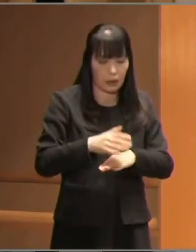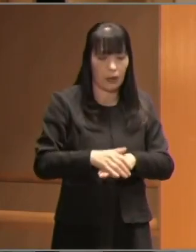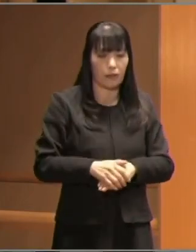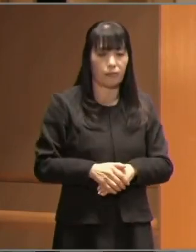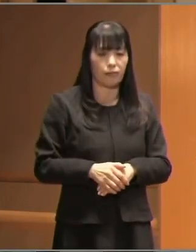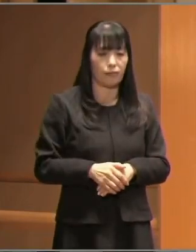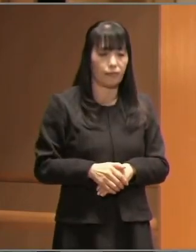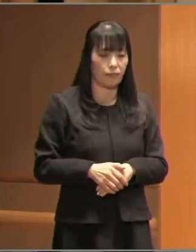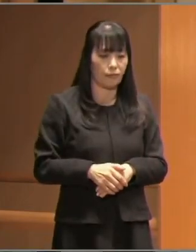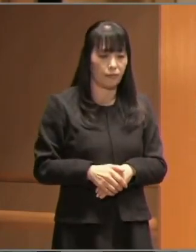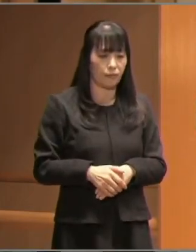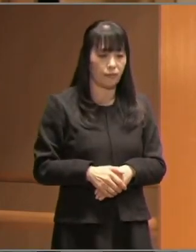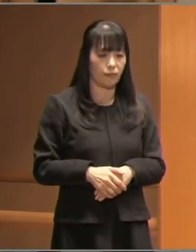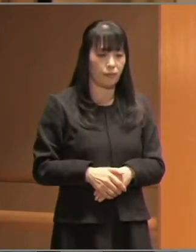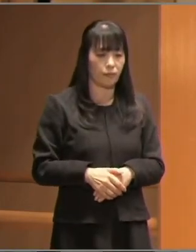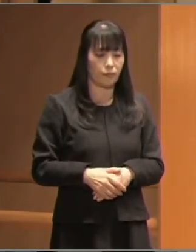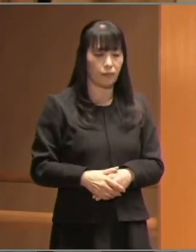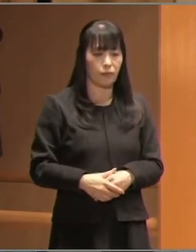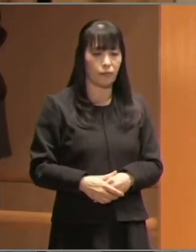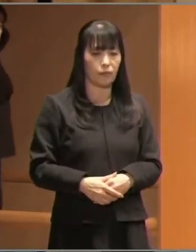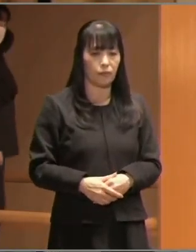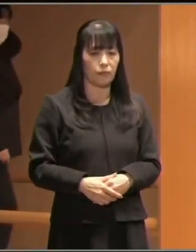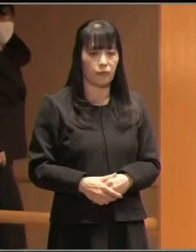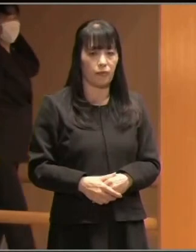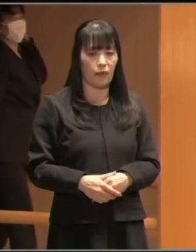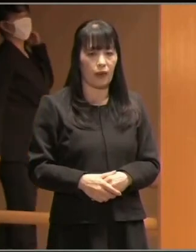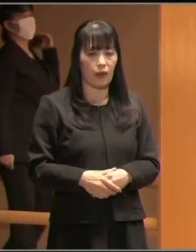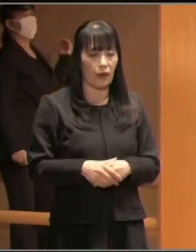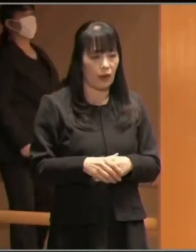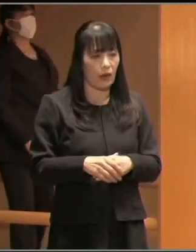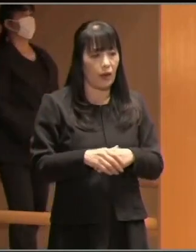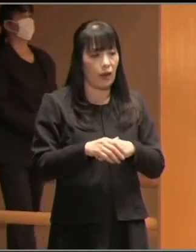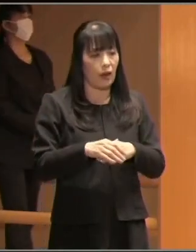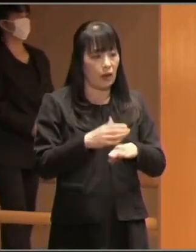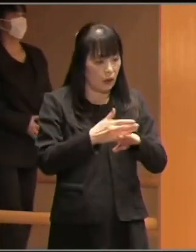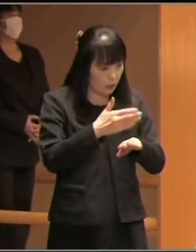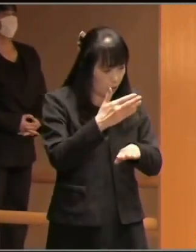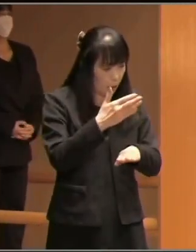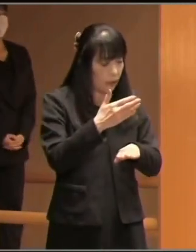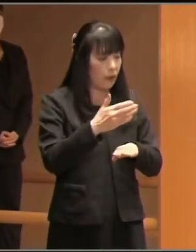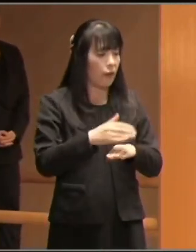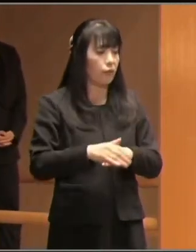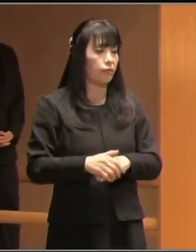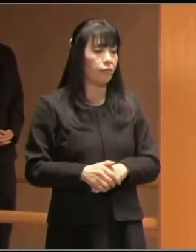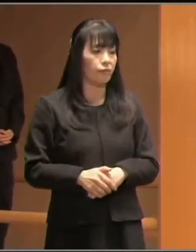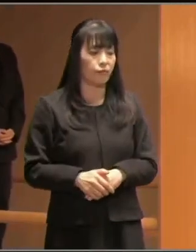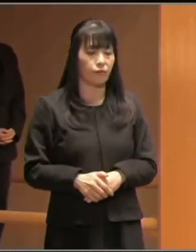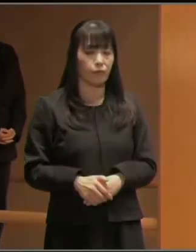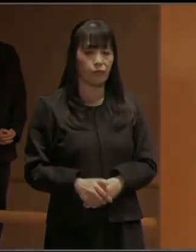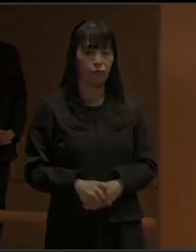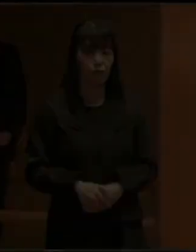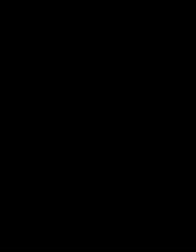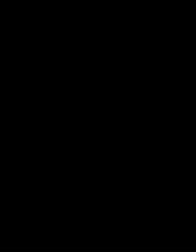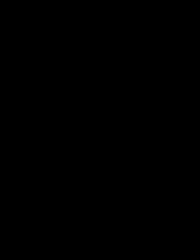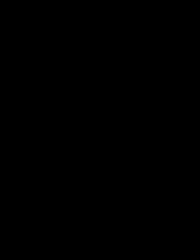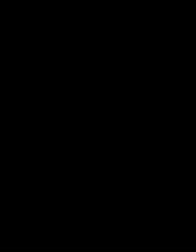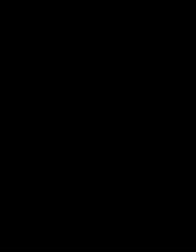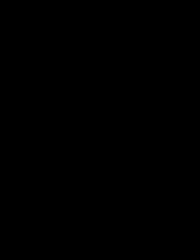forward. Thank you very much for your kind attention. Mr. Nagakita, thank you very much.